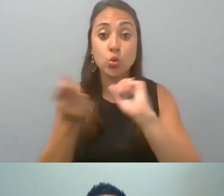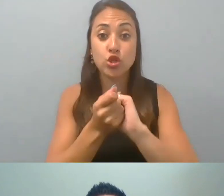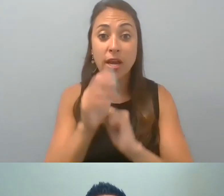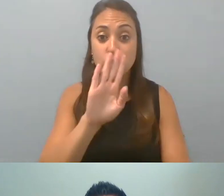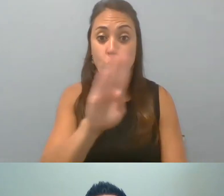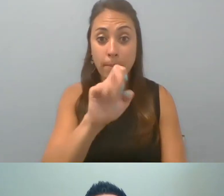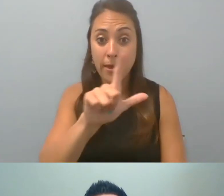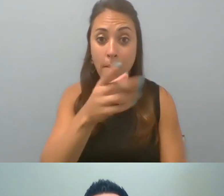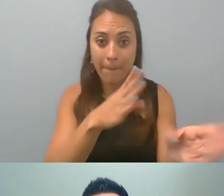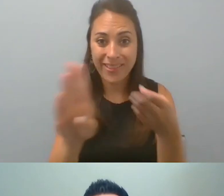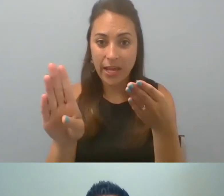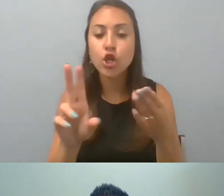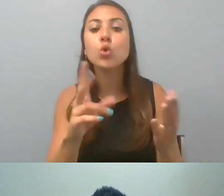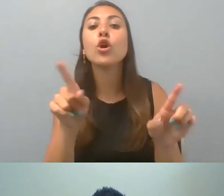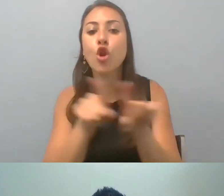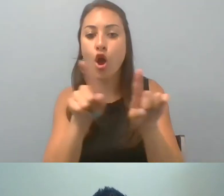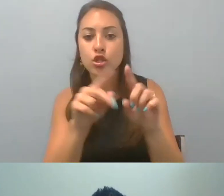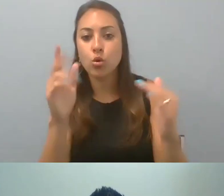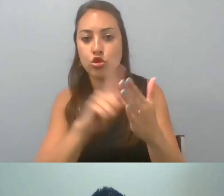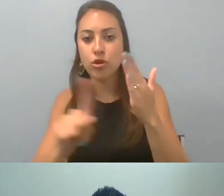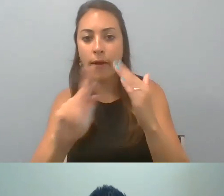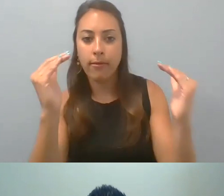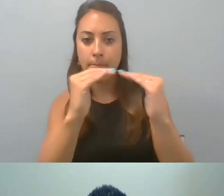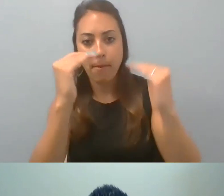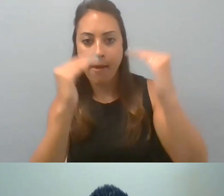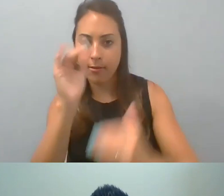to find your balance there. Yeah.